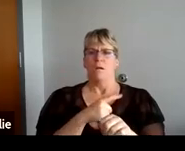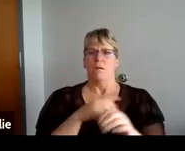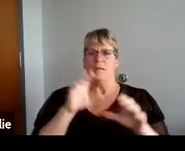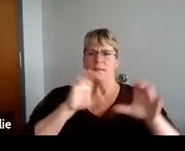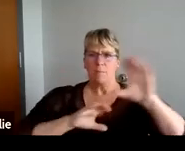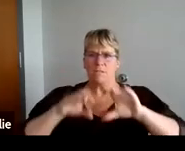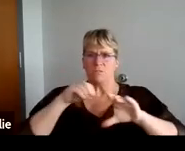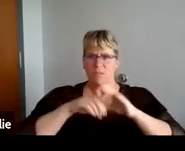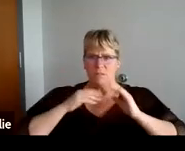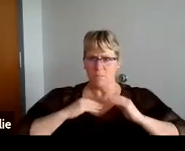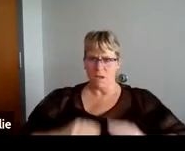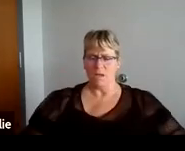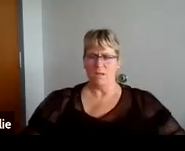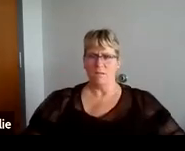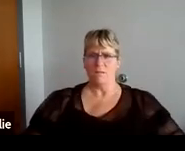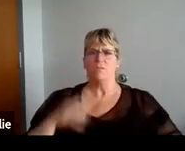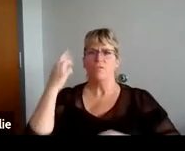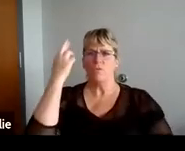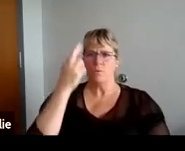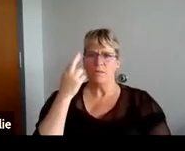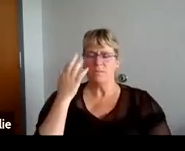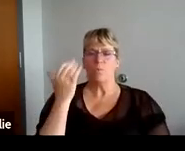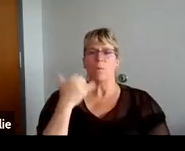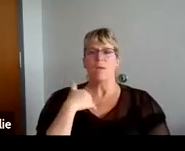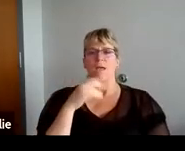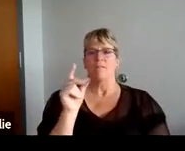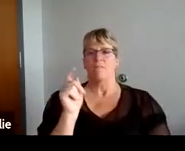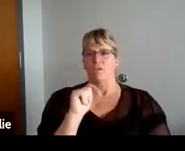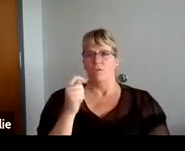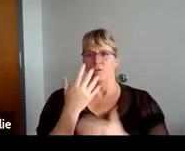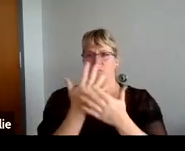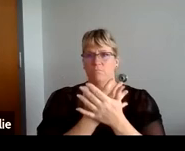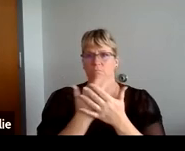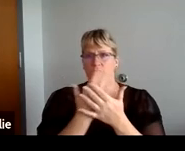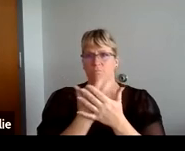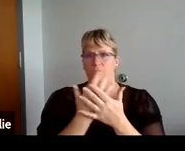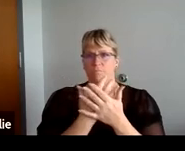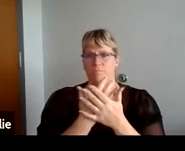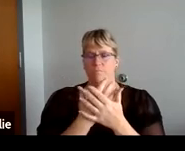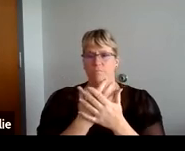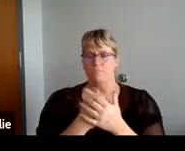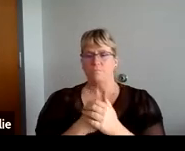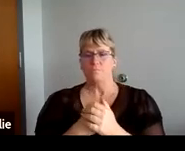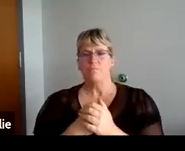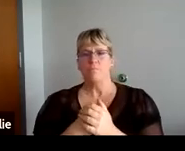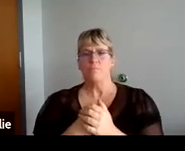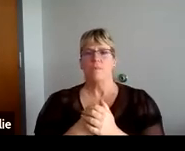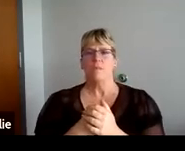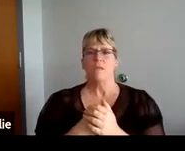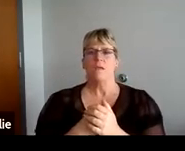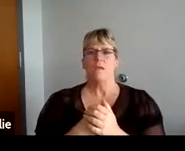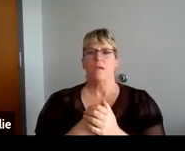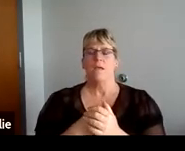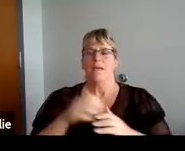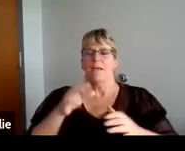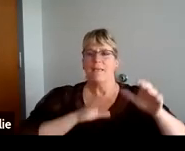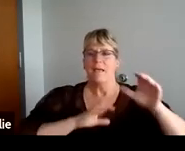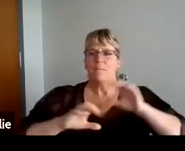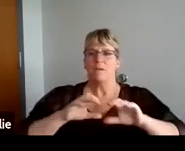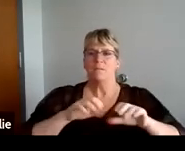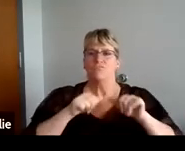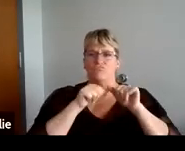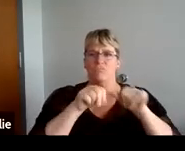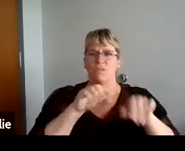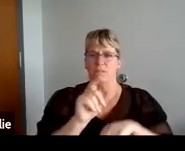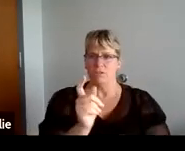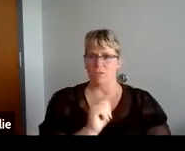There's a reason we often do urine drug screens as opposed to serum blood screens. Substances stick around in the urine longer than